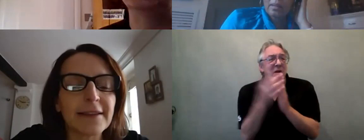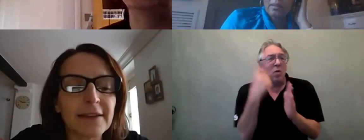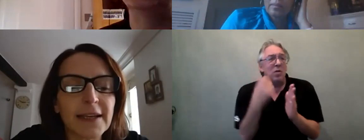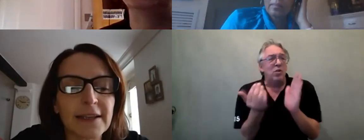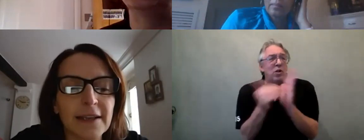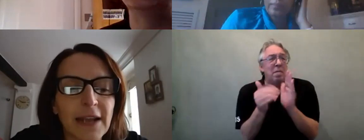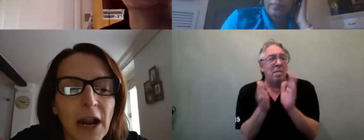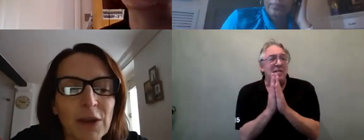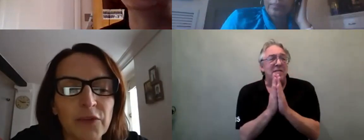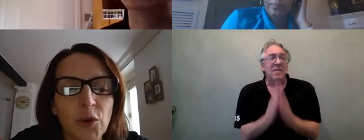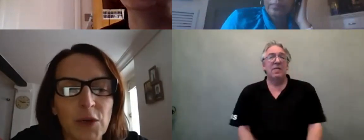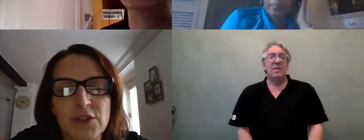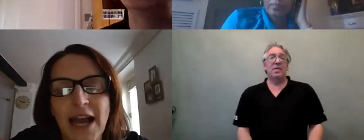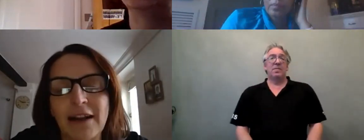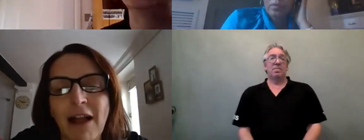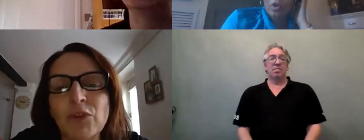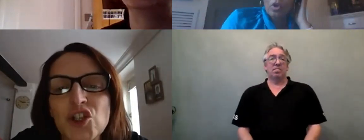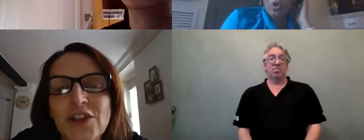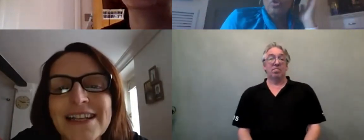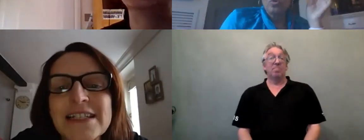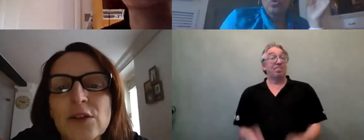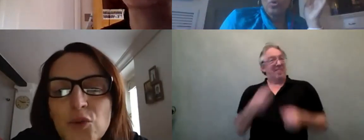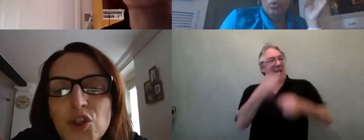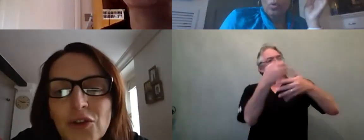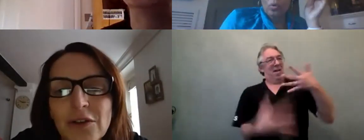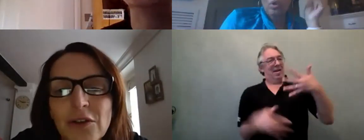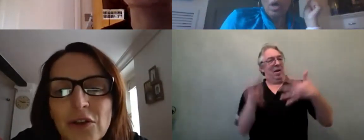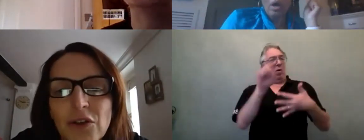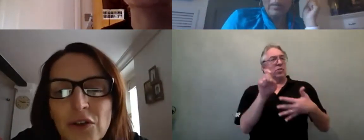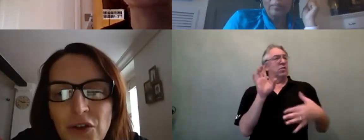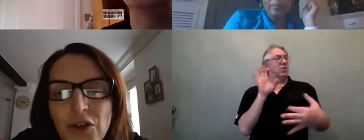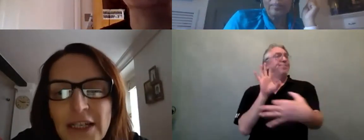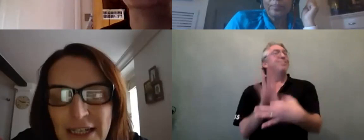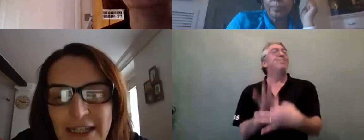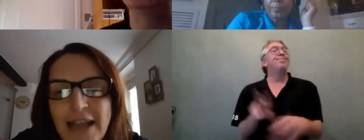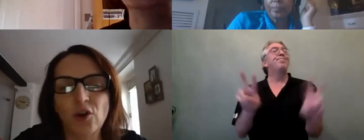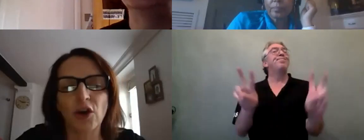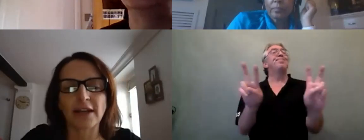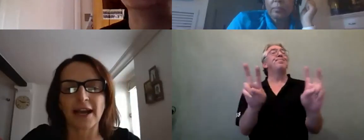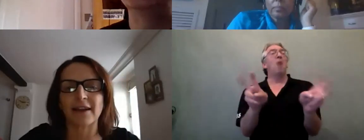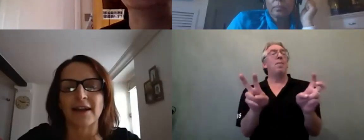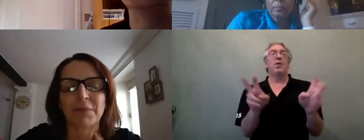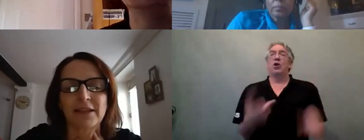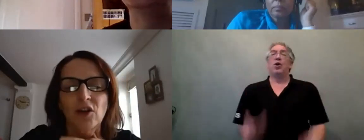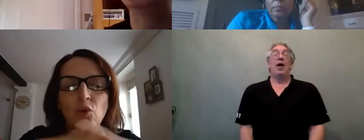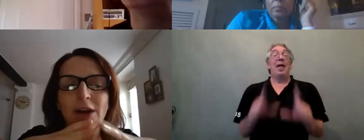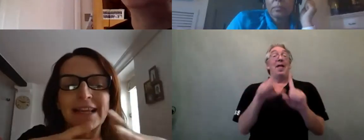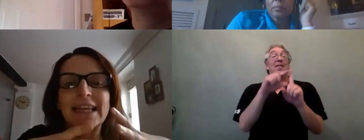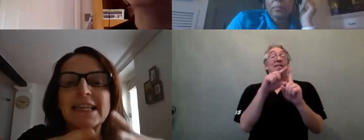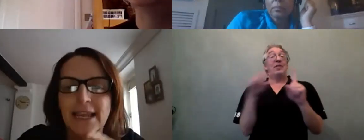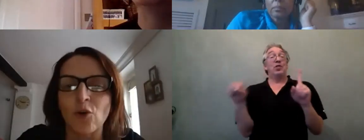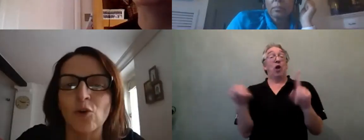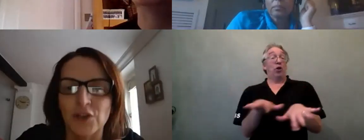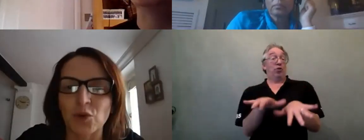Yeah, there are quite a few questions that are around digital exclusion. Okay. Yeah, so and particularly, who are the